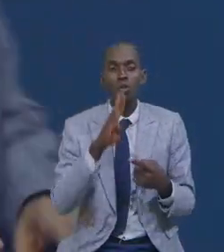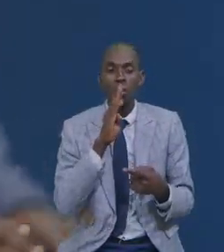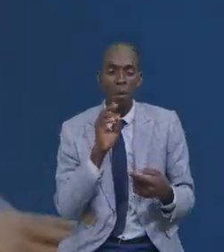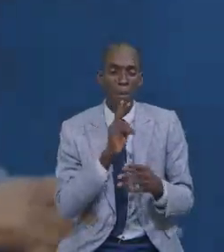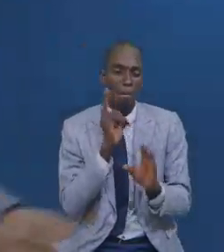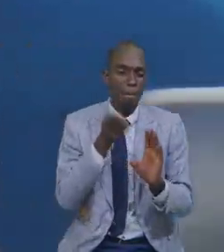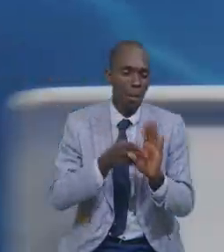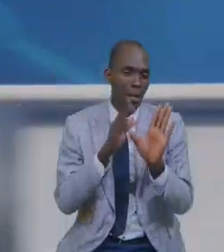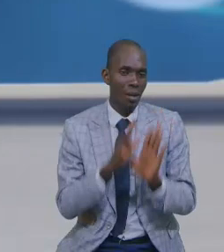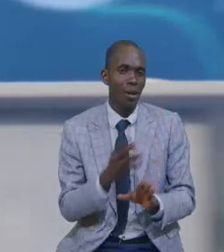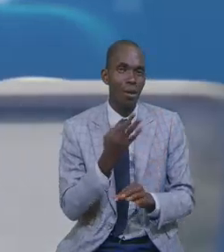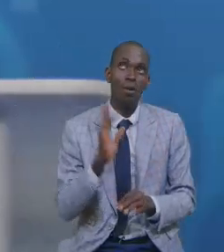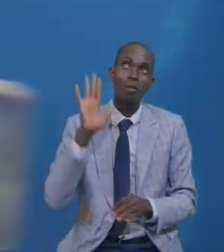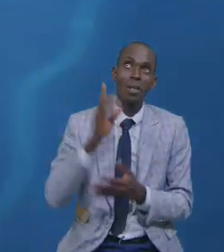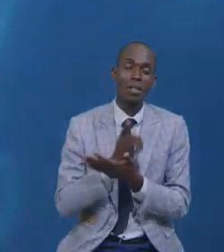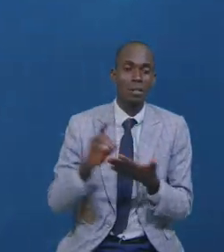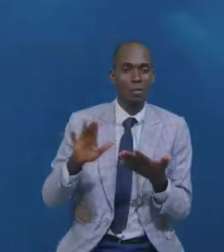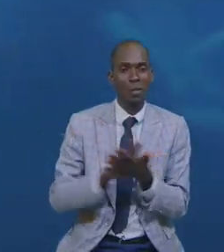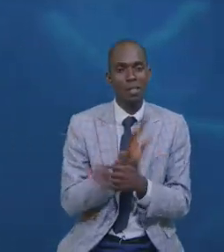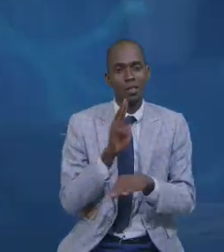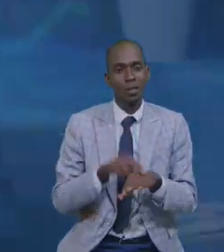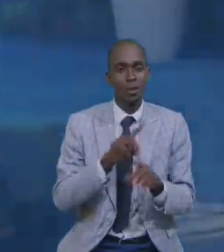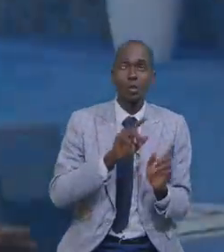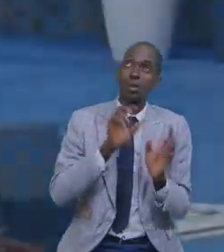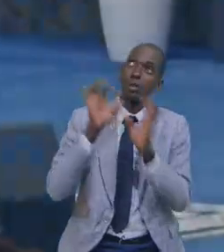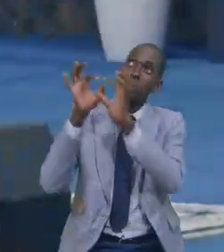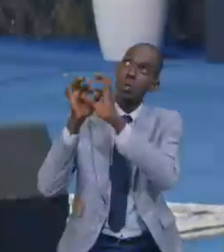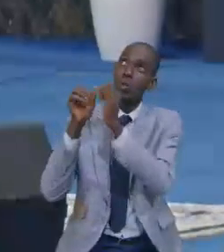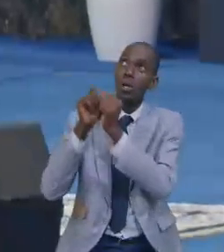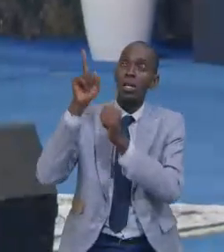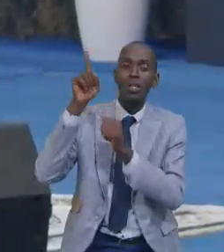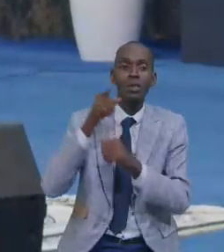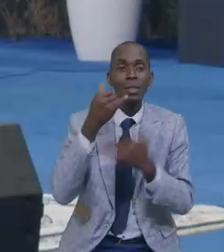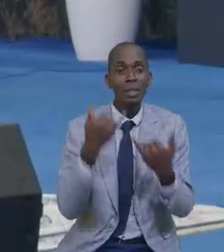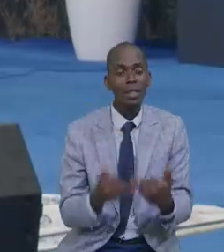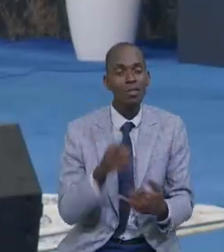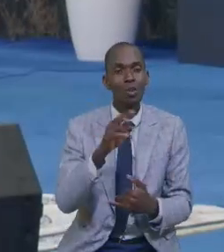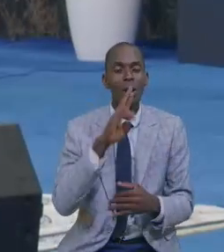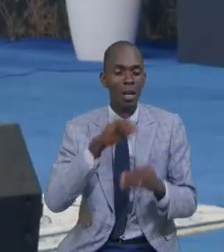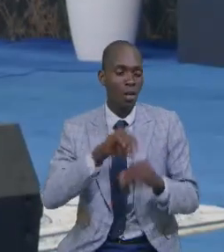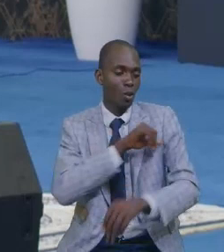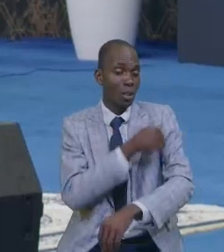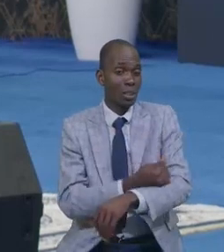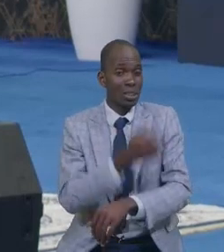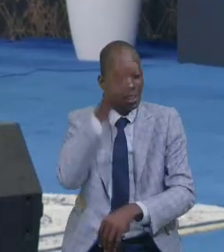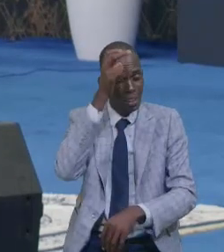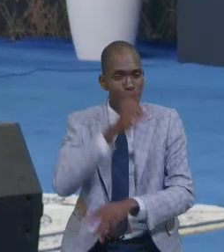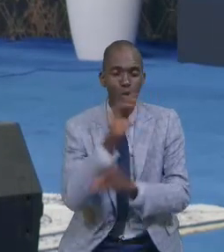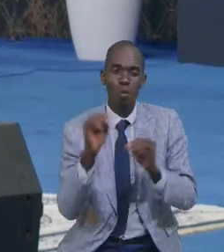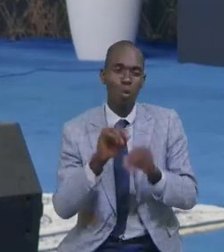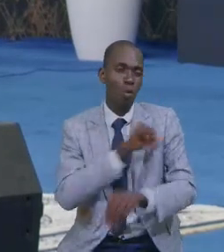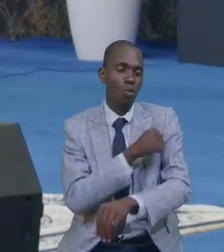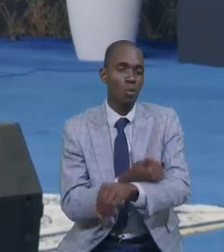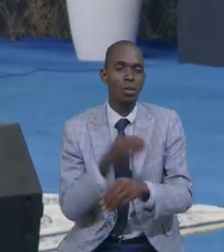him. And so now we're in authority. Satan will no more be in authority in your life.